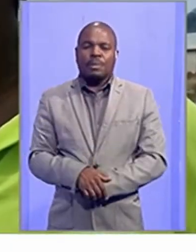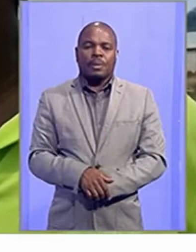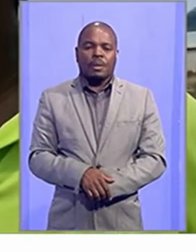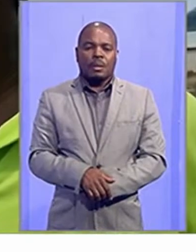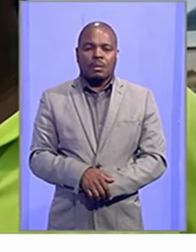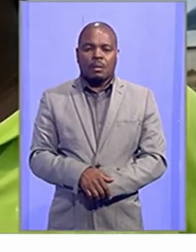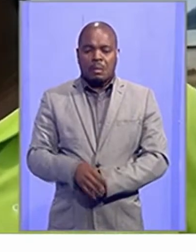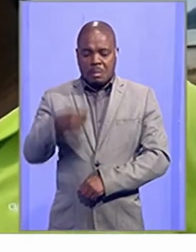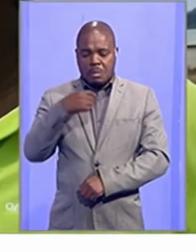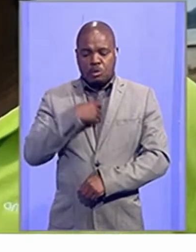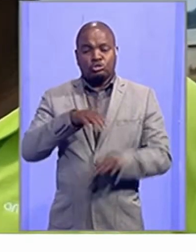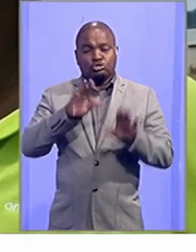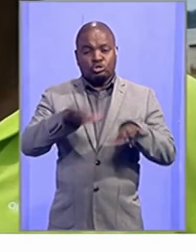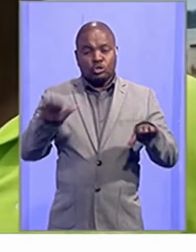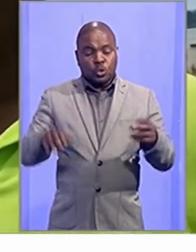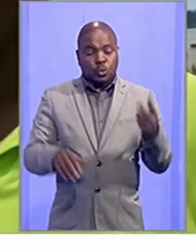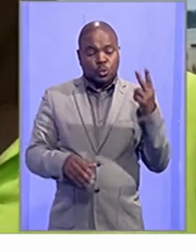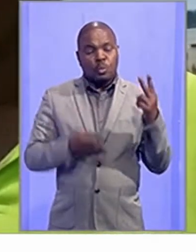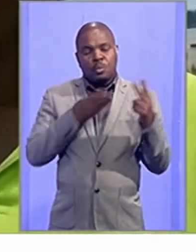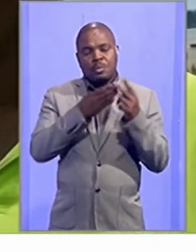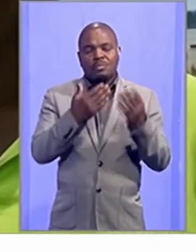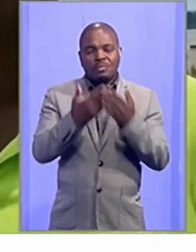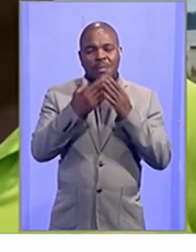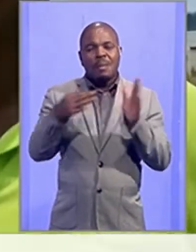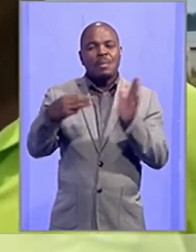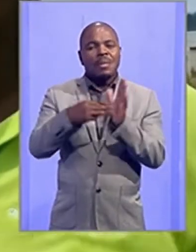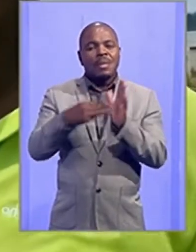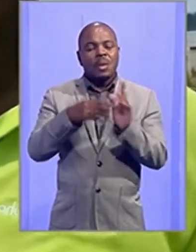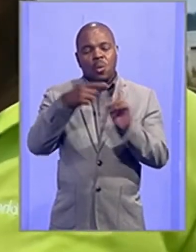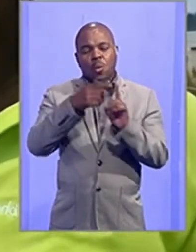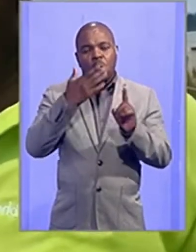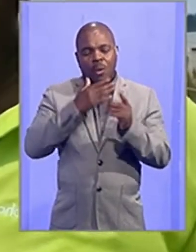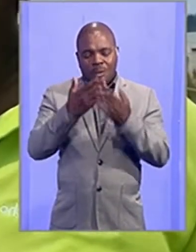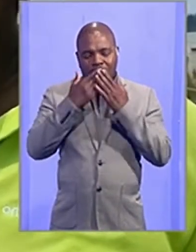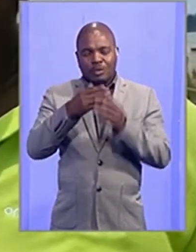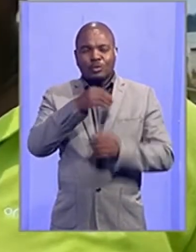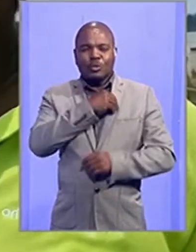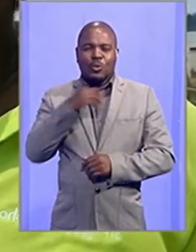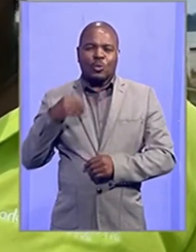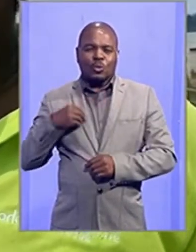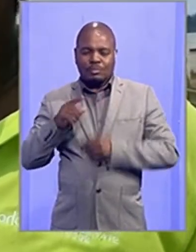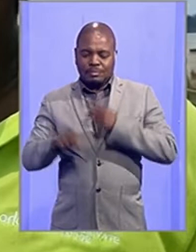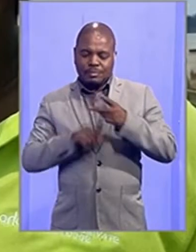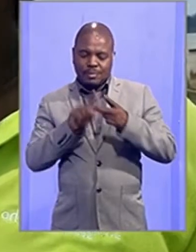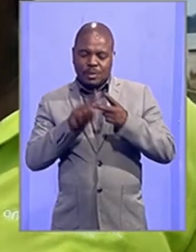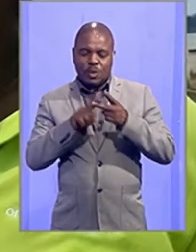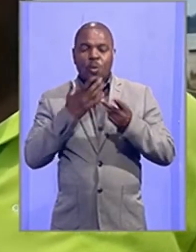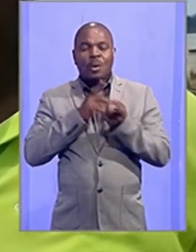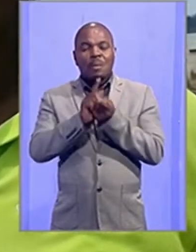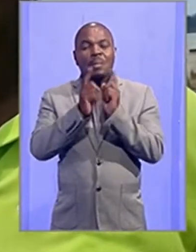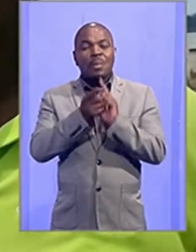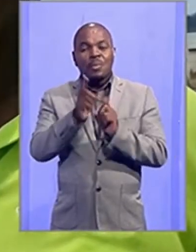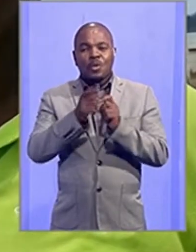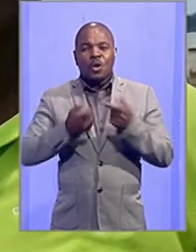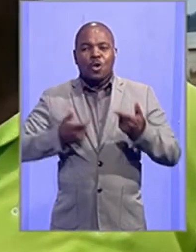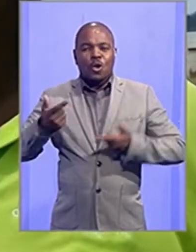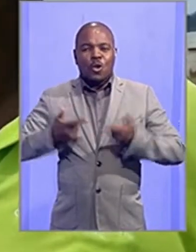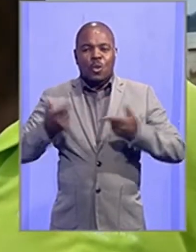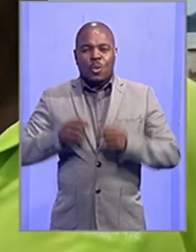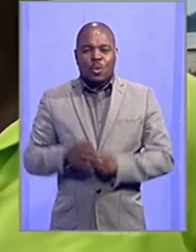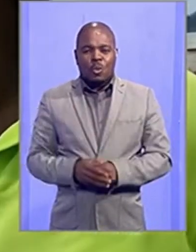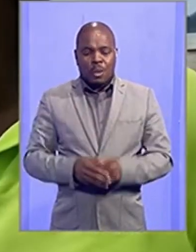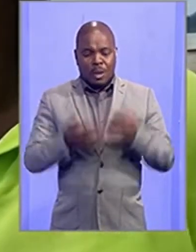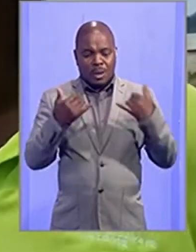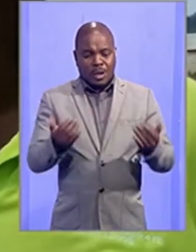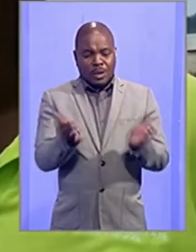Ke na le bana ba babedi bao ba dirago marematlou o tee o nyaka go ithutela tša bongaka mola o mongwe a nyaka go ba ramolao seemo sa sekolo ga